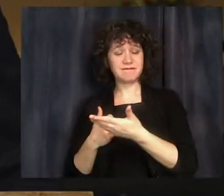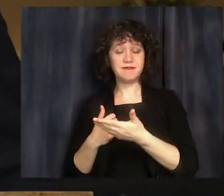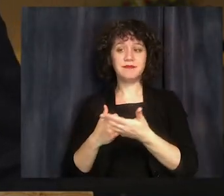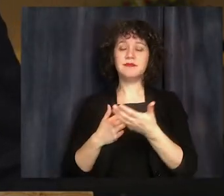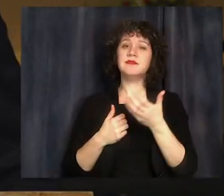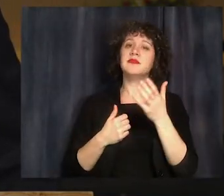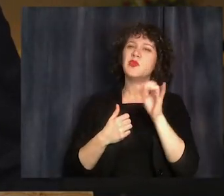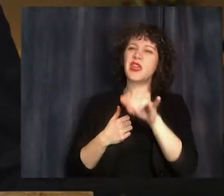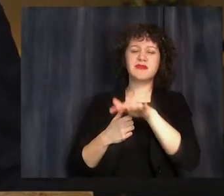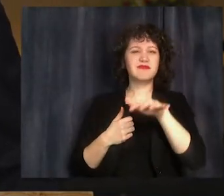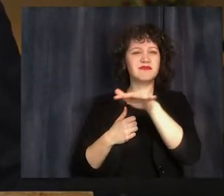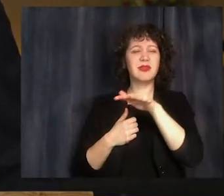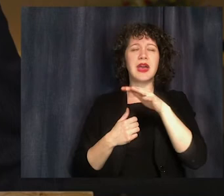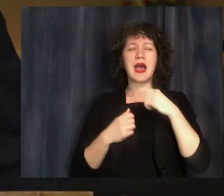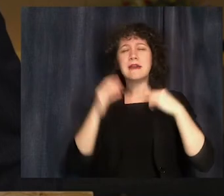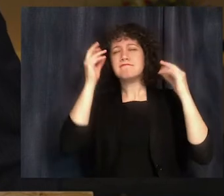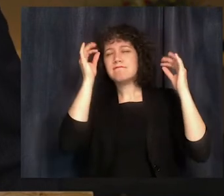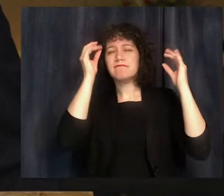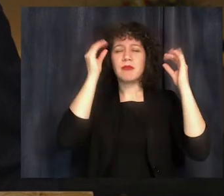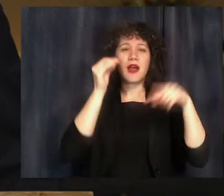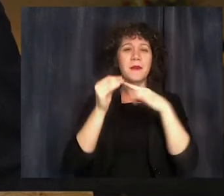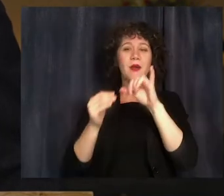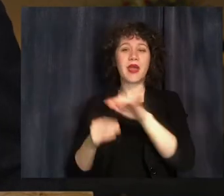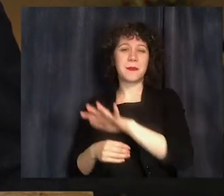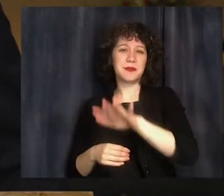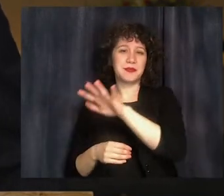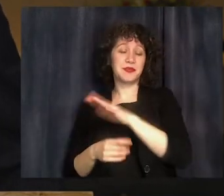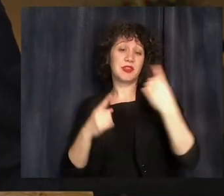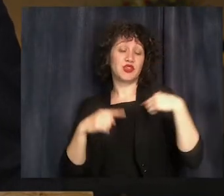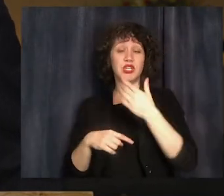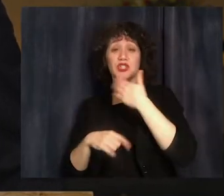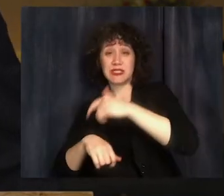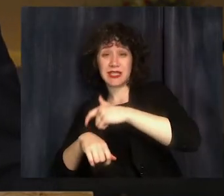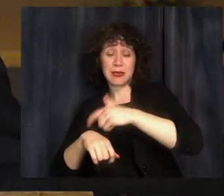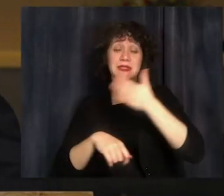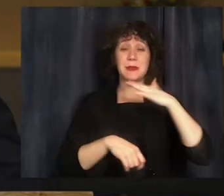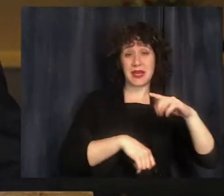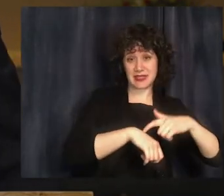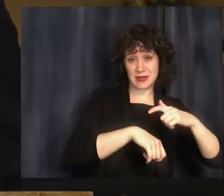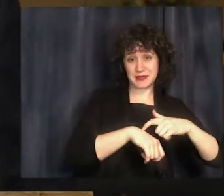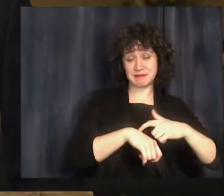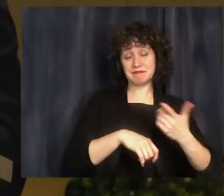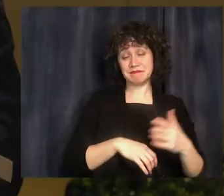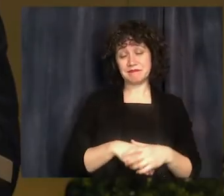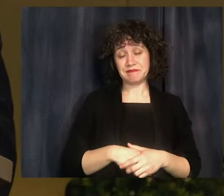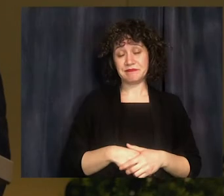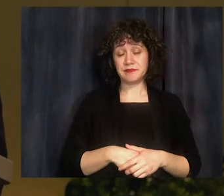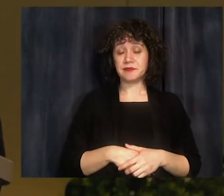on the river of my thoughts in both good and bad times, the definition of a true place of significance.